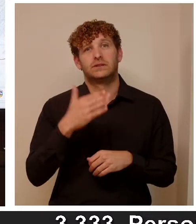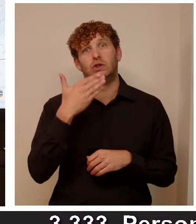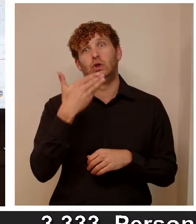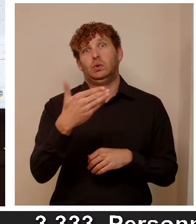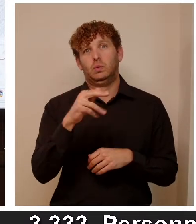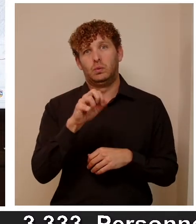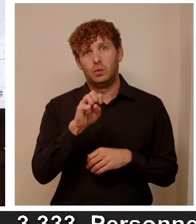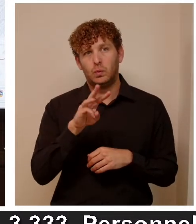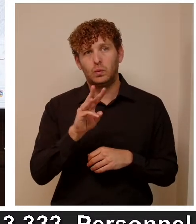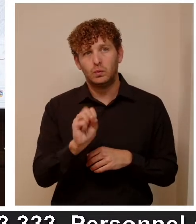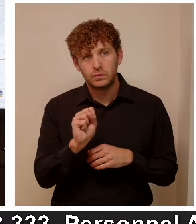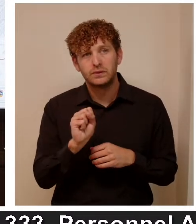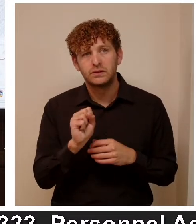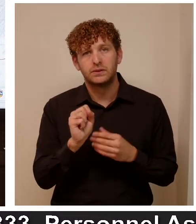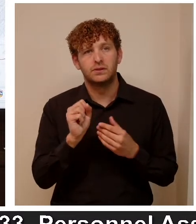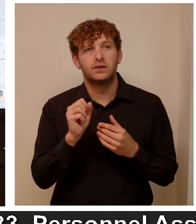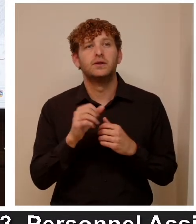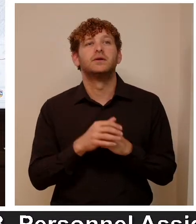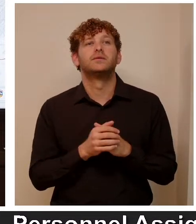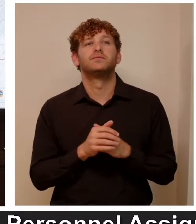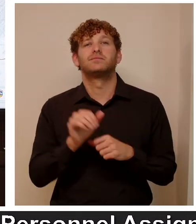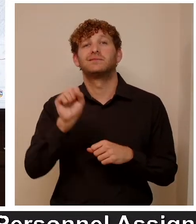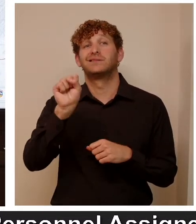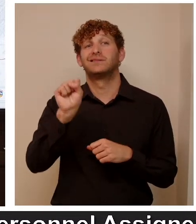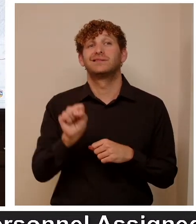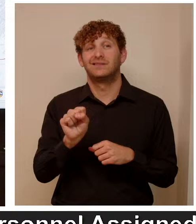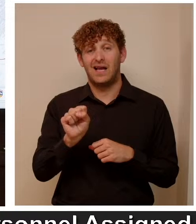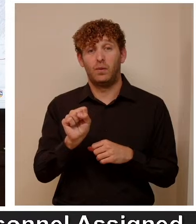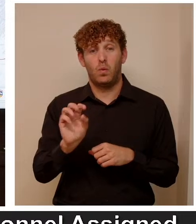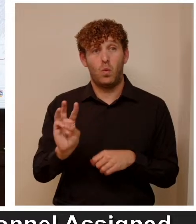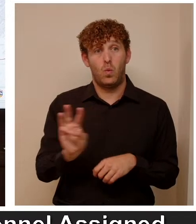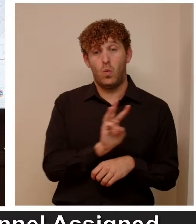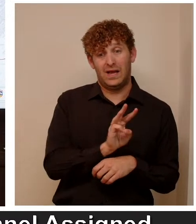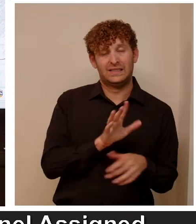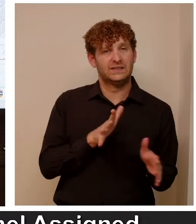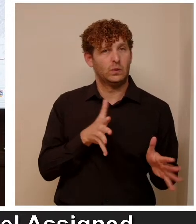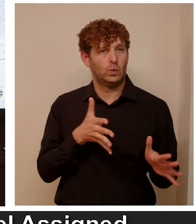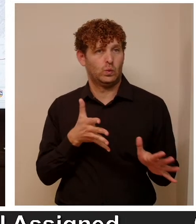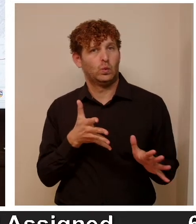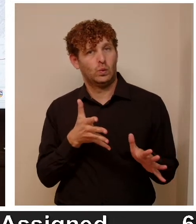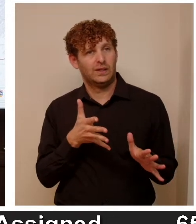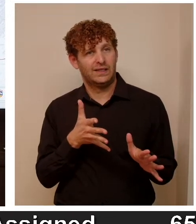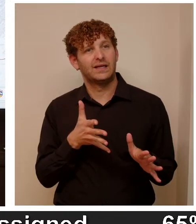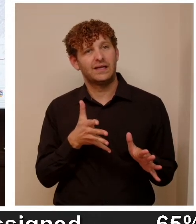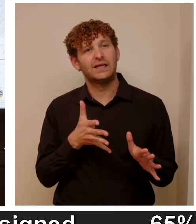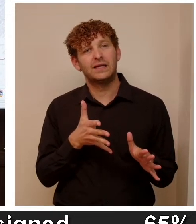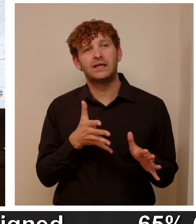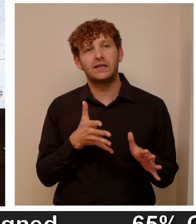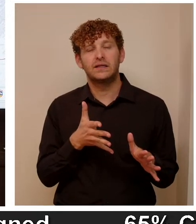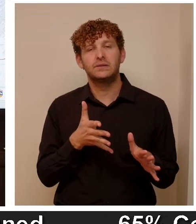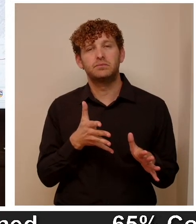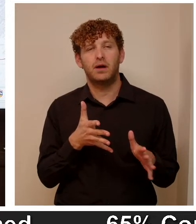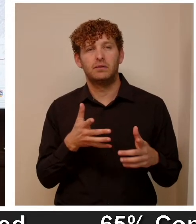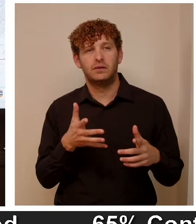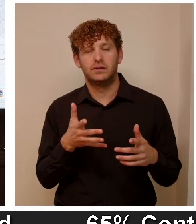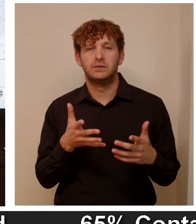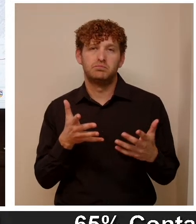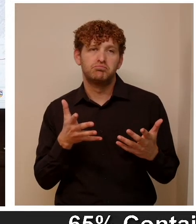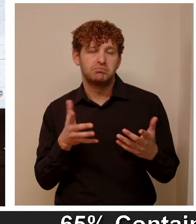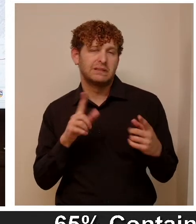that south and west wind here on the fire. So a little bit of a different direction than what we have been seeing